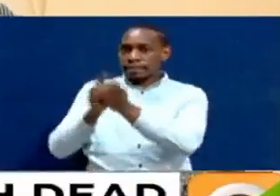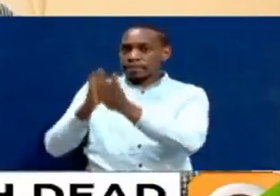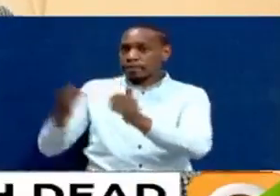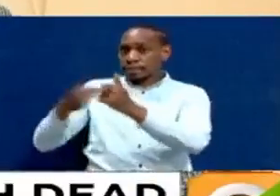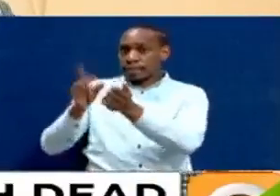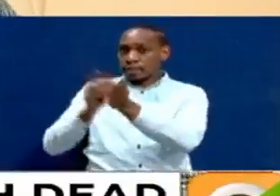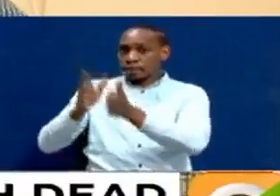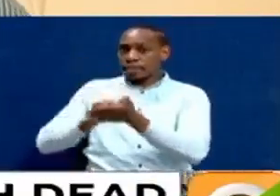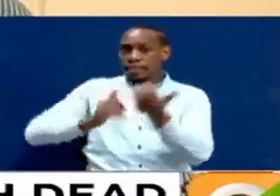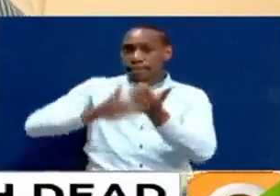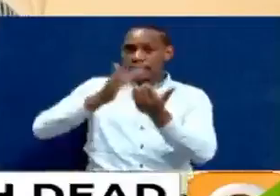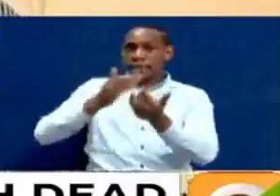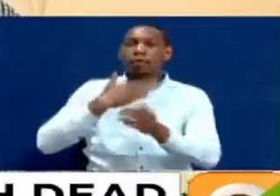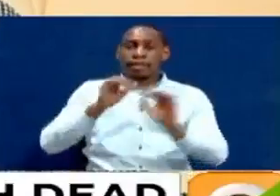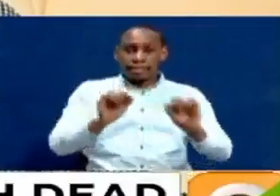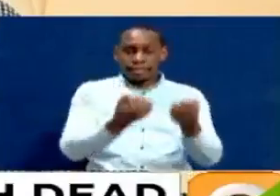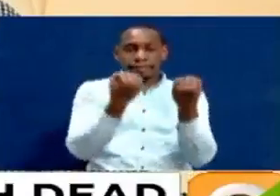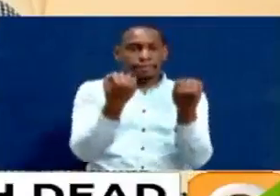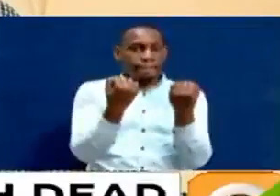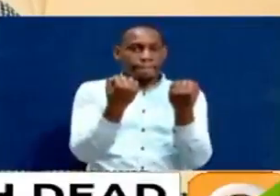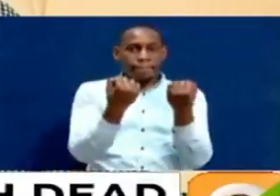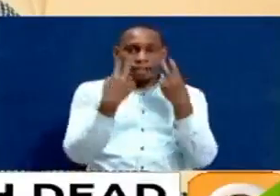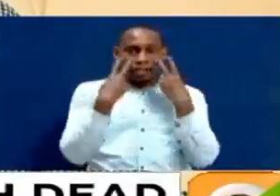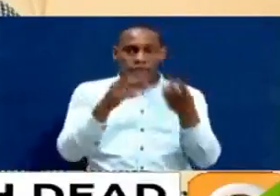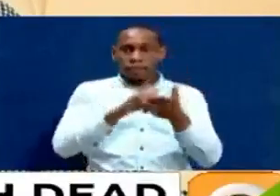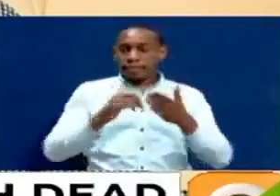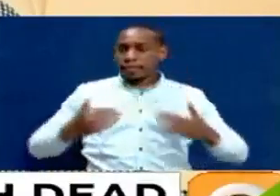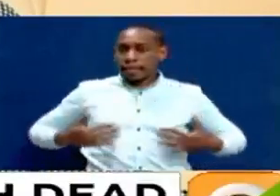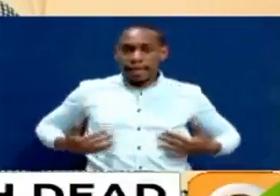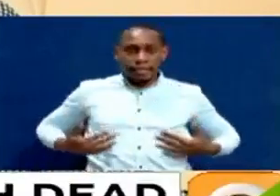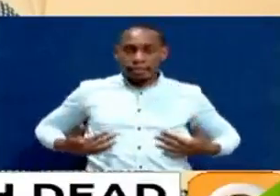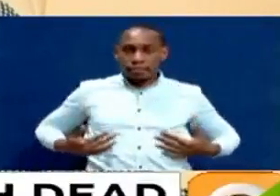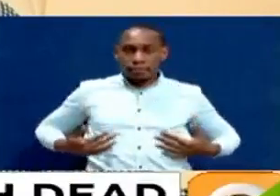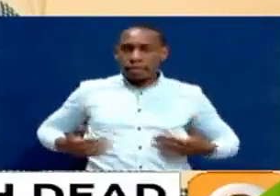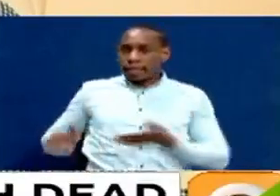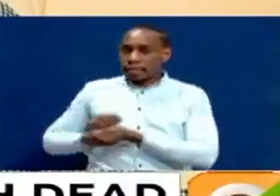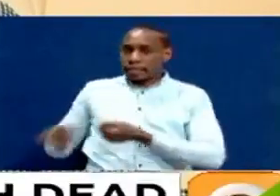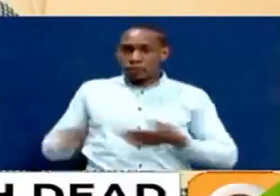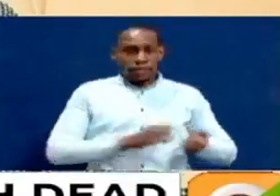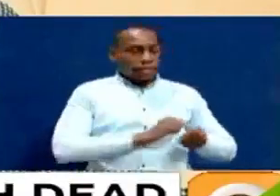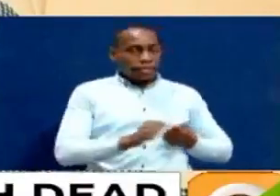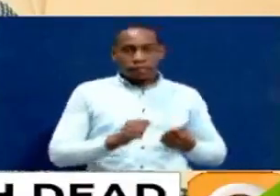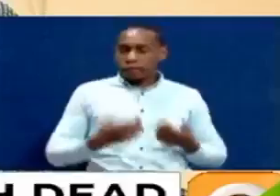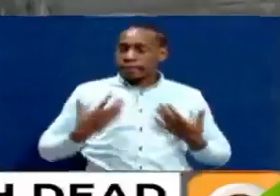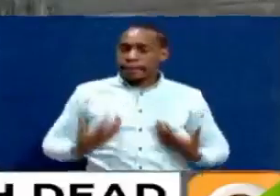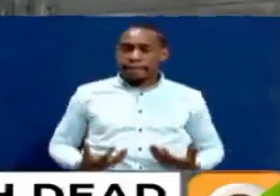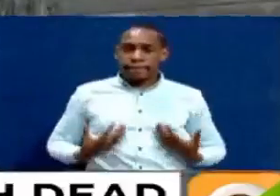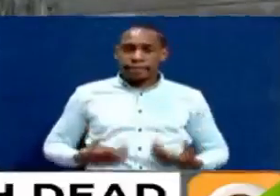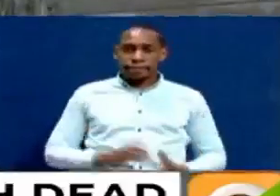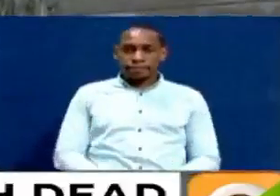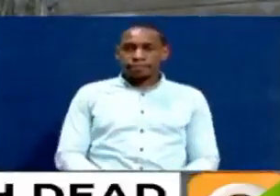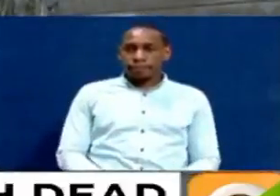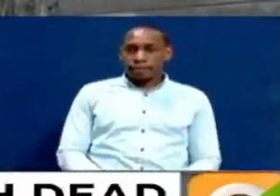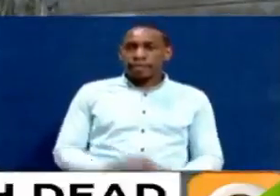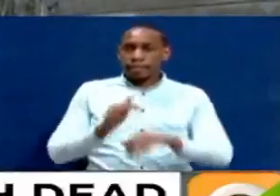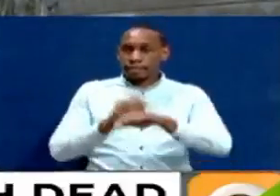them that were looking after him to try and save him, found that his lungs had been destroyed beyond measure. At some